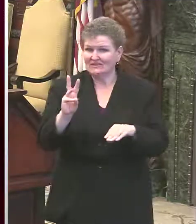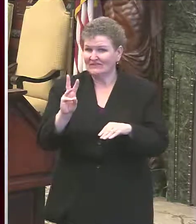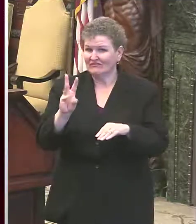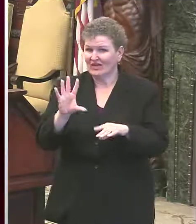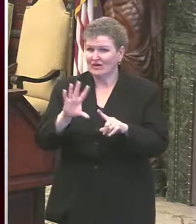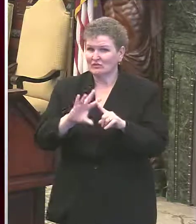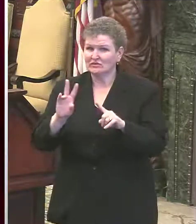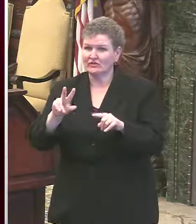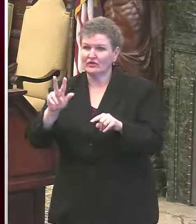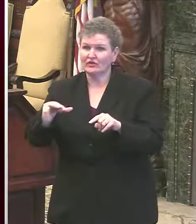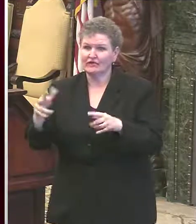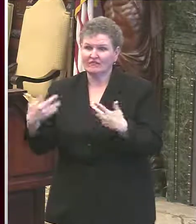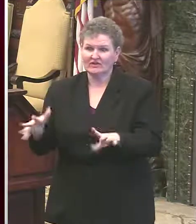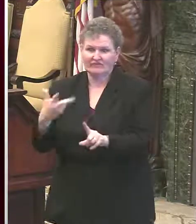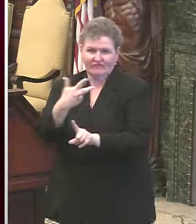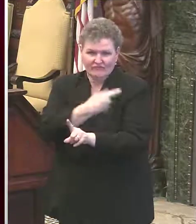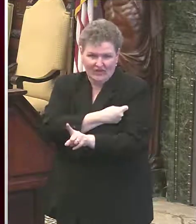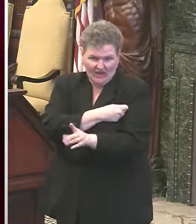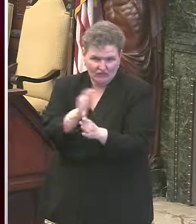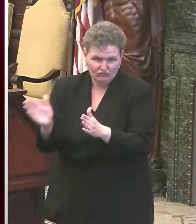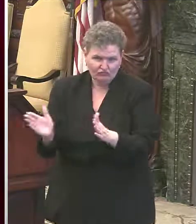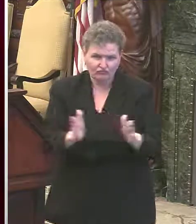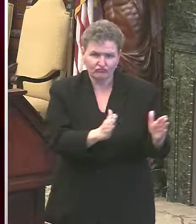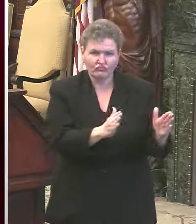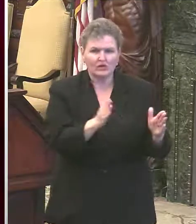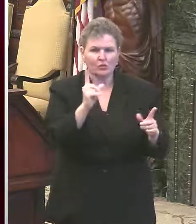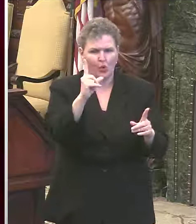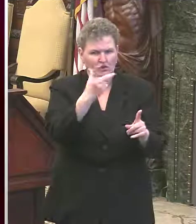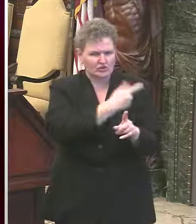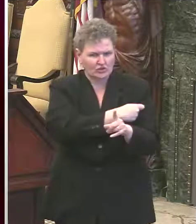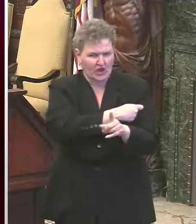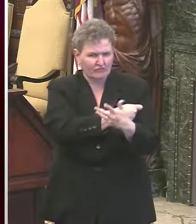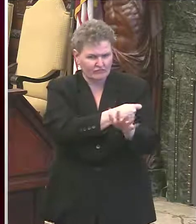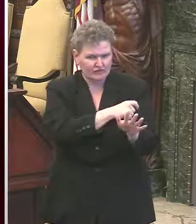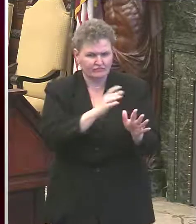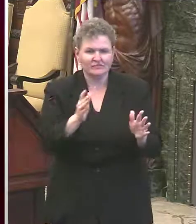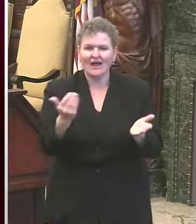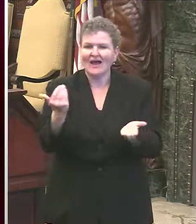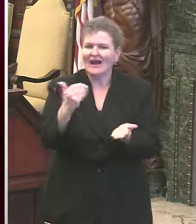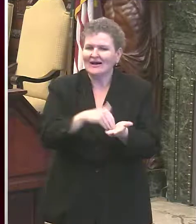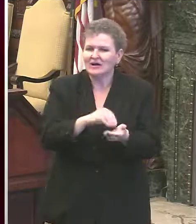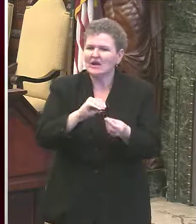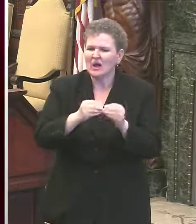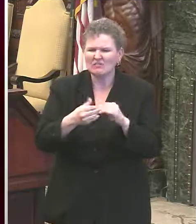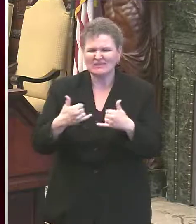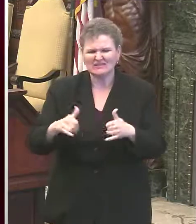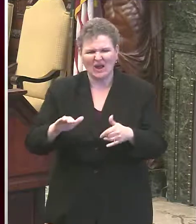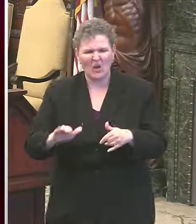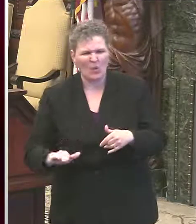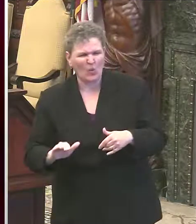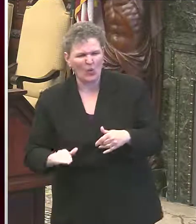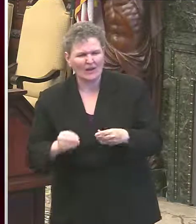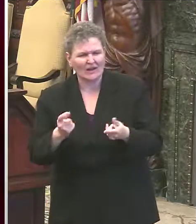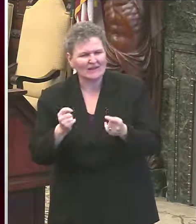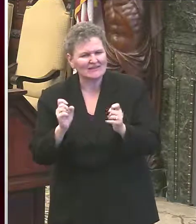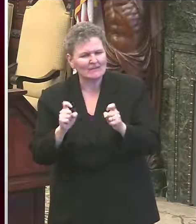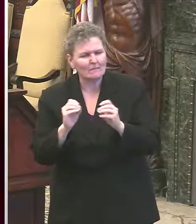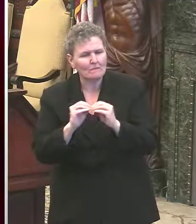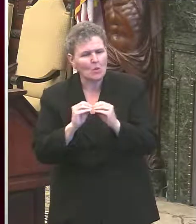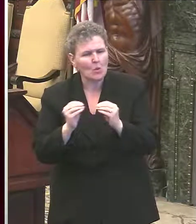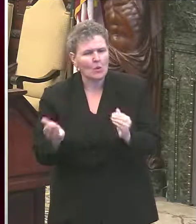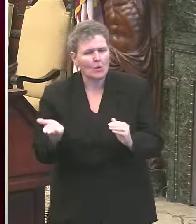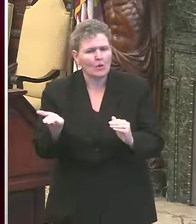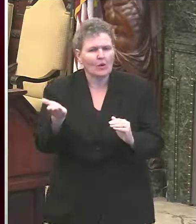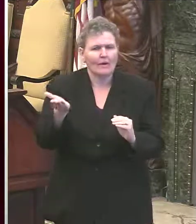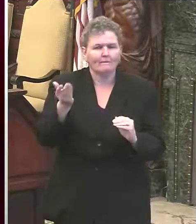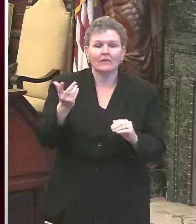33% are known to be vaccinated with at least one dose. And again, those are underestimates. Now, those percentages are not enough to change the direction of the epidemic at